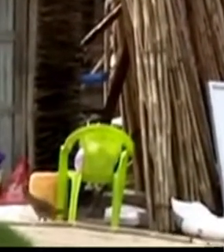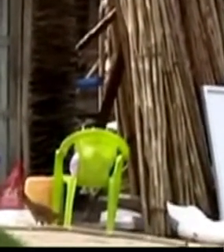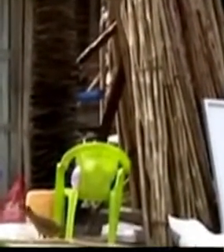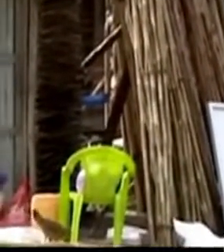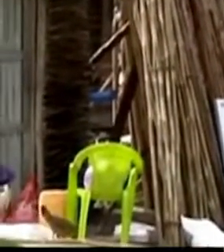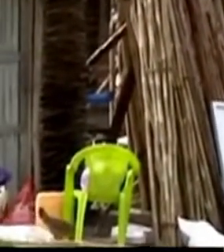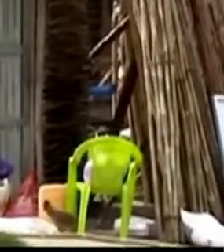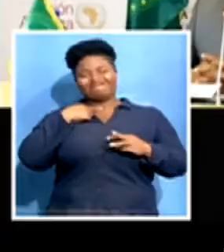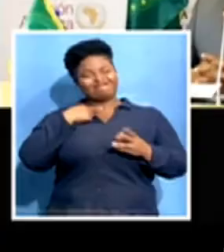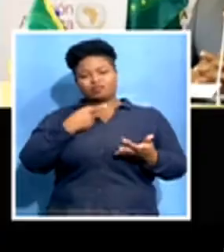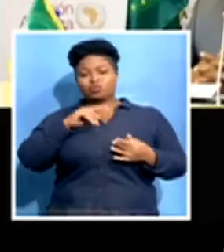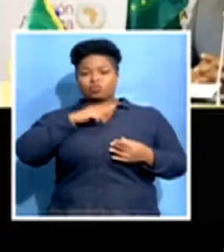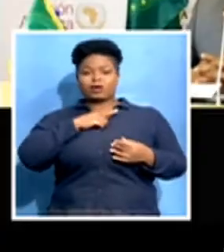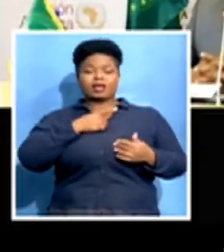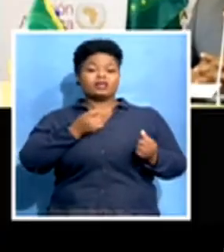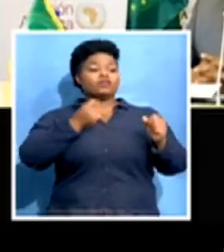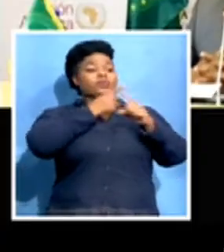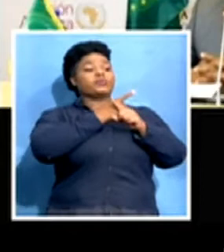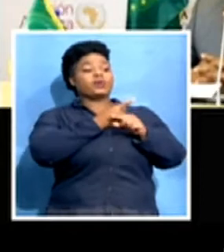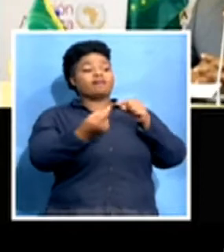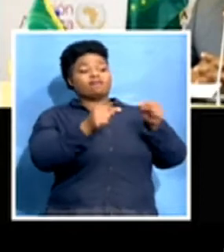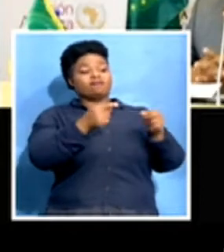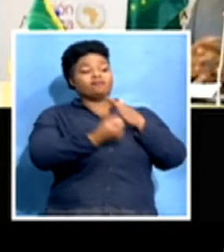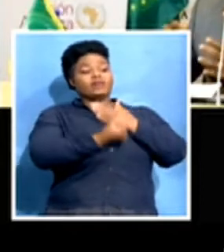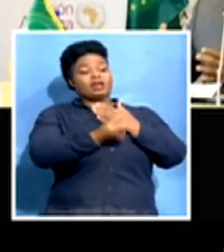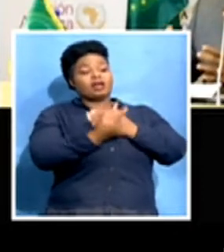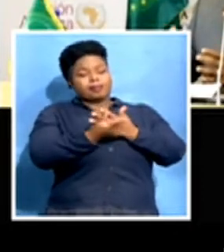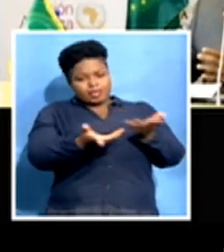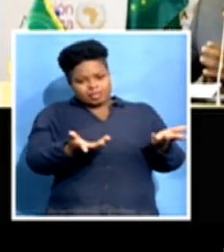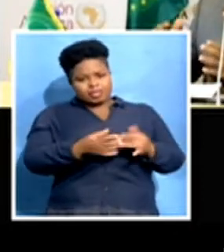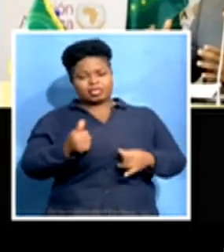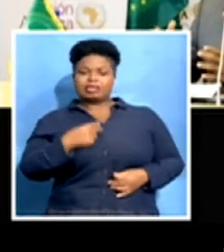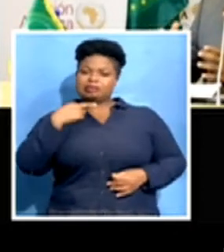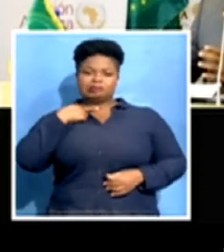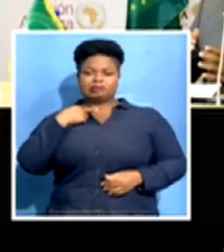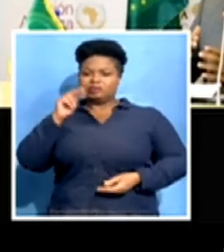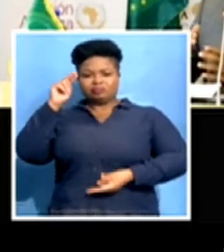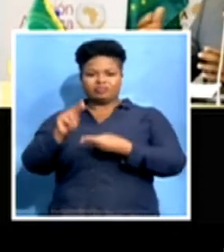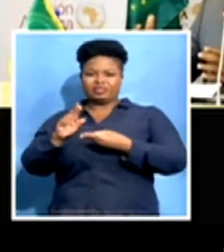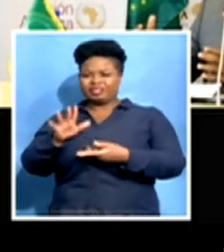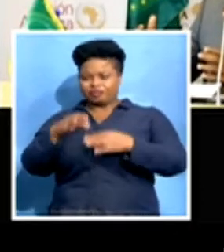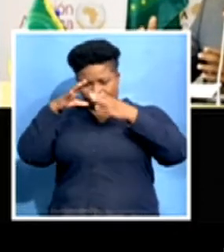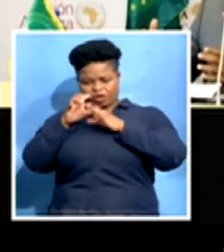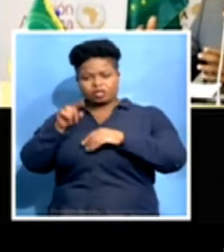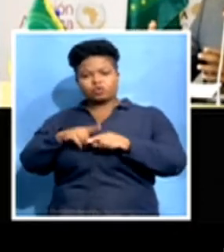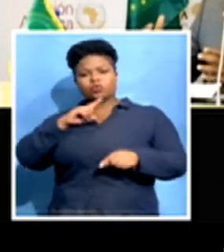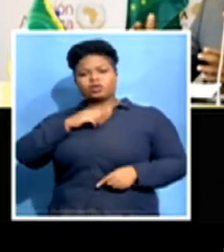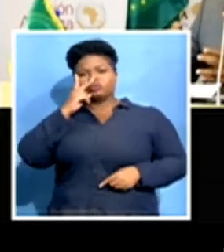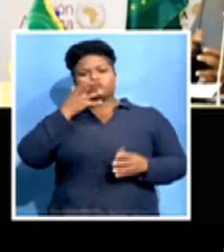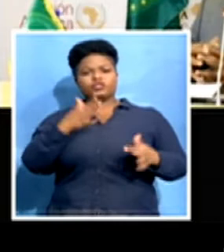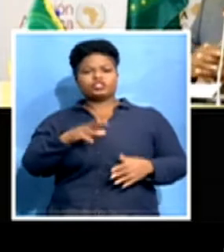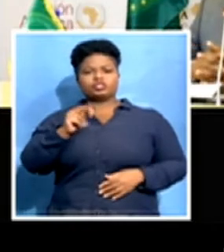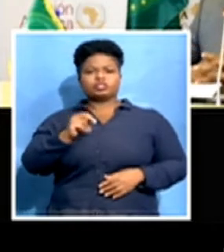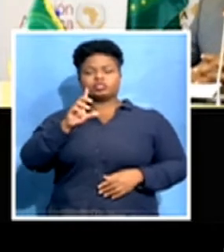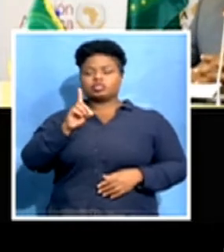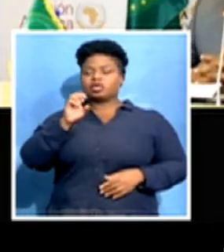to any efforts to fight the pandemic or outbreaks. We saw this in DRC, in North Kivu, where it took us more than 2 years